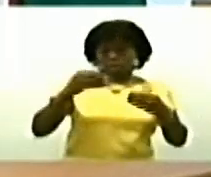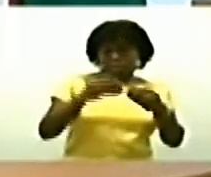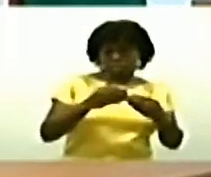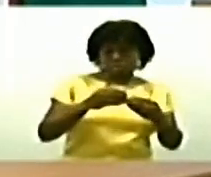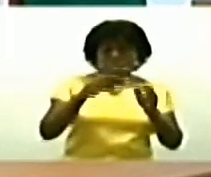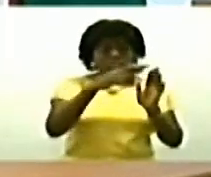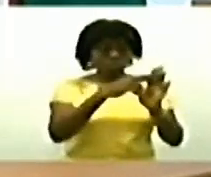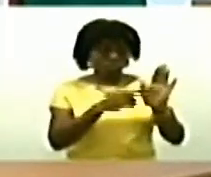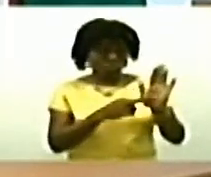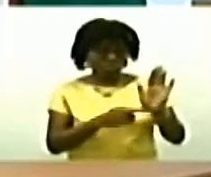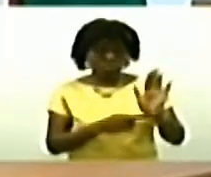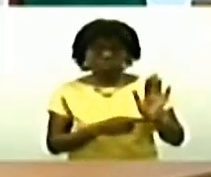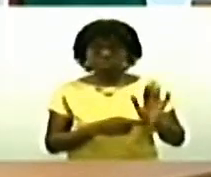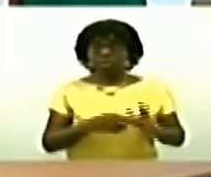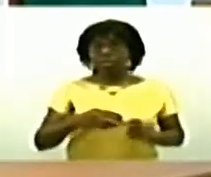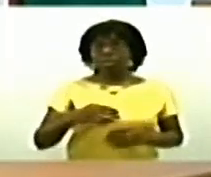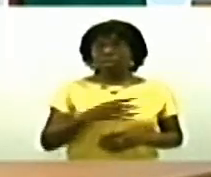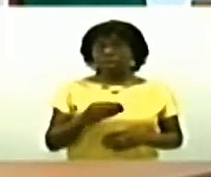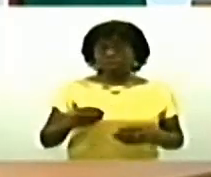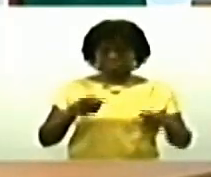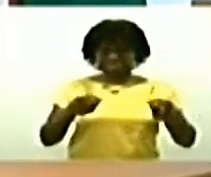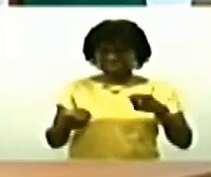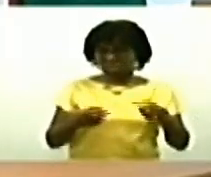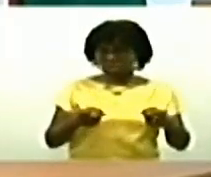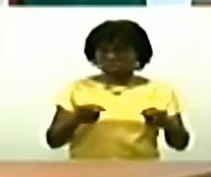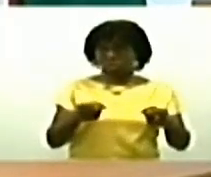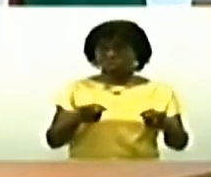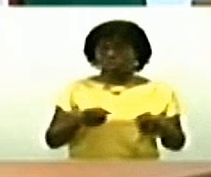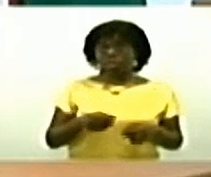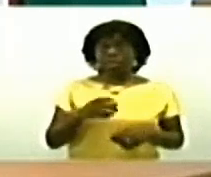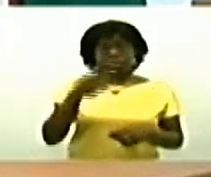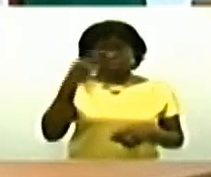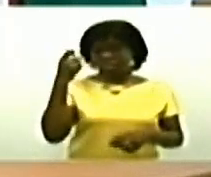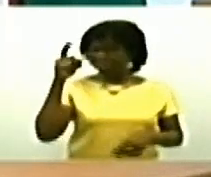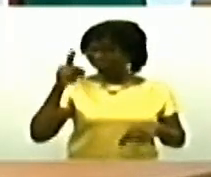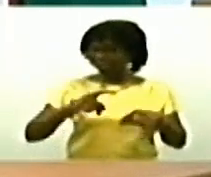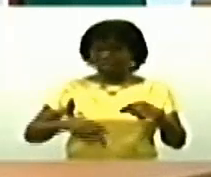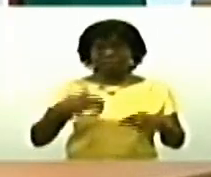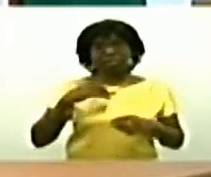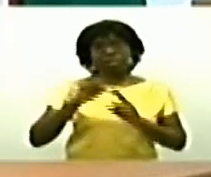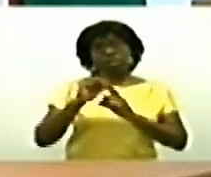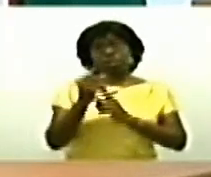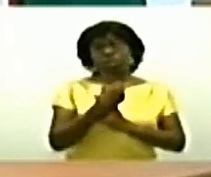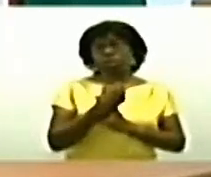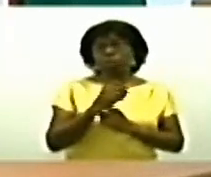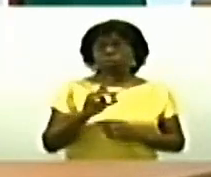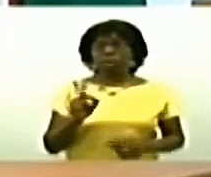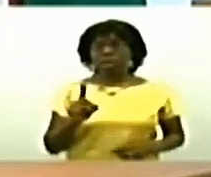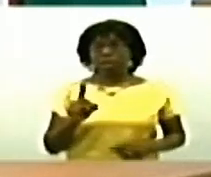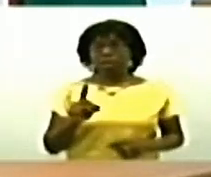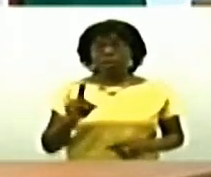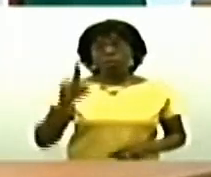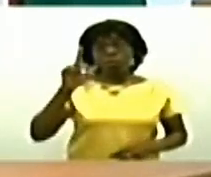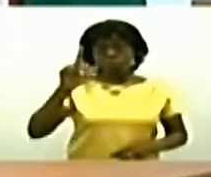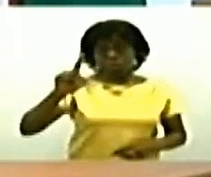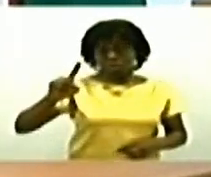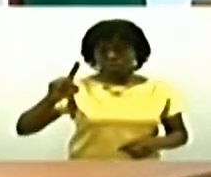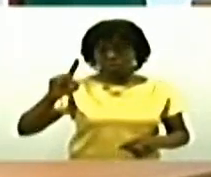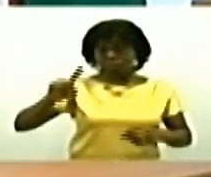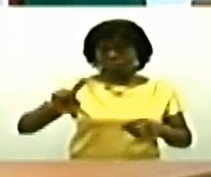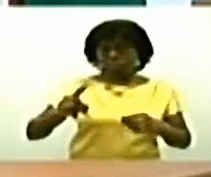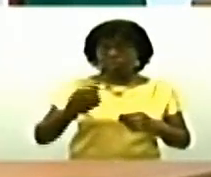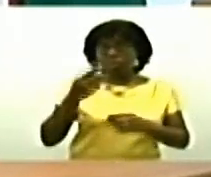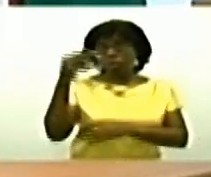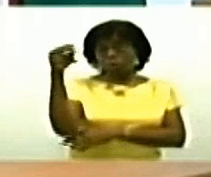rules and regulations, because you cannot have a situation in which one of your premier hotels in